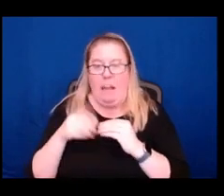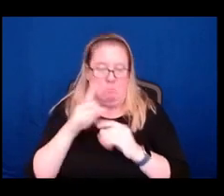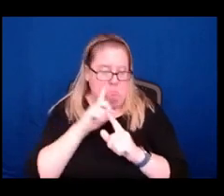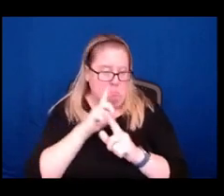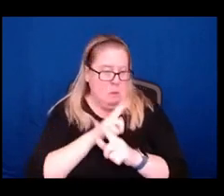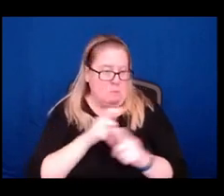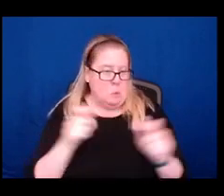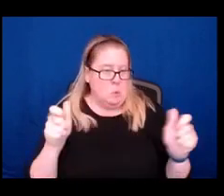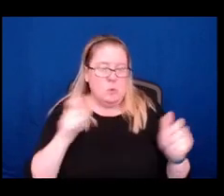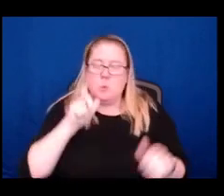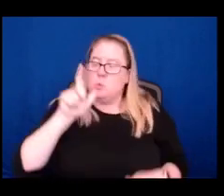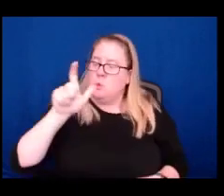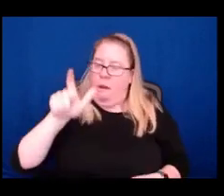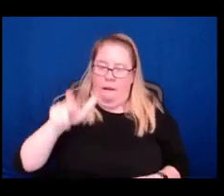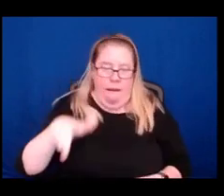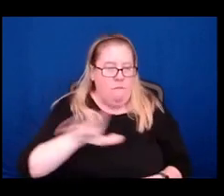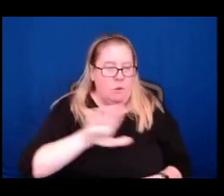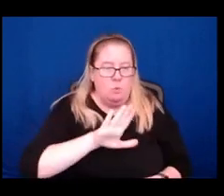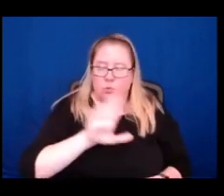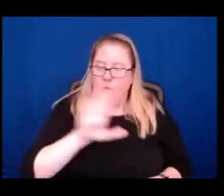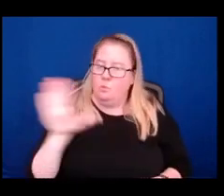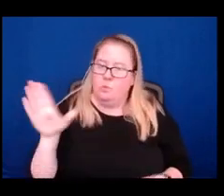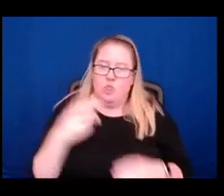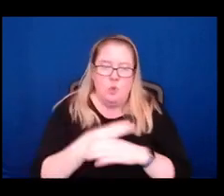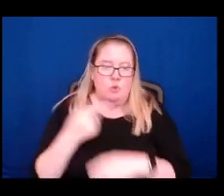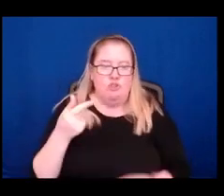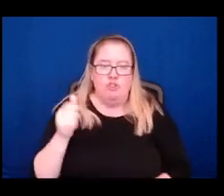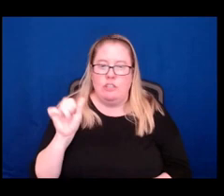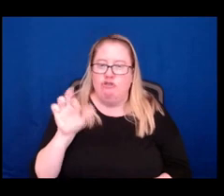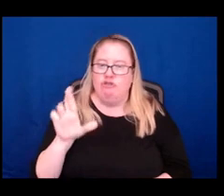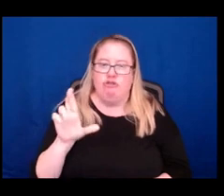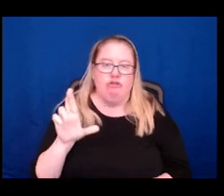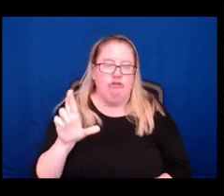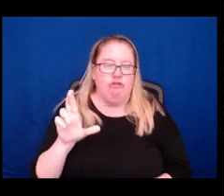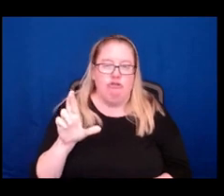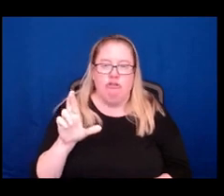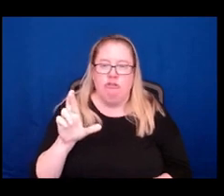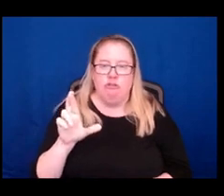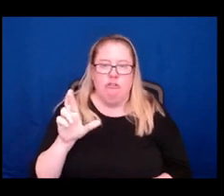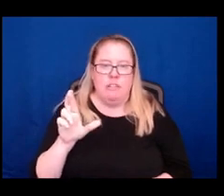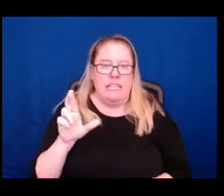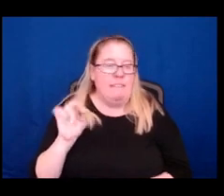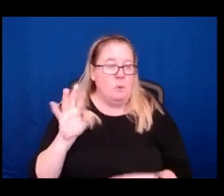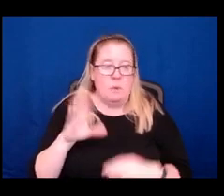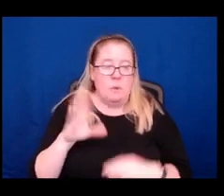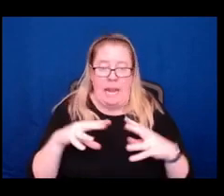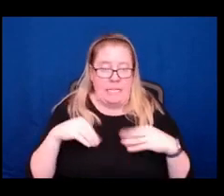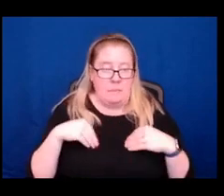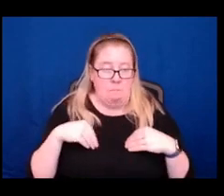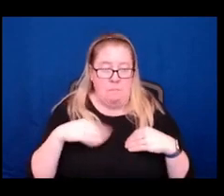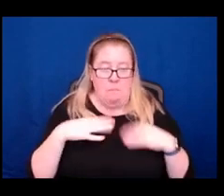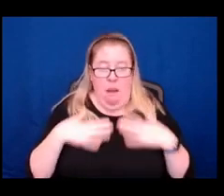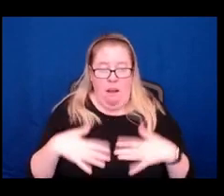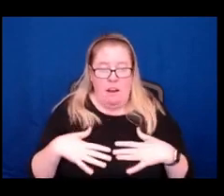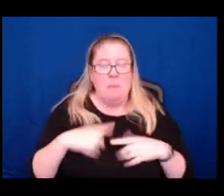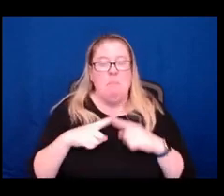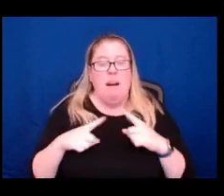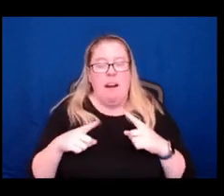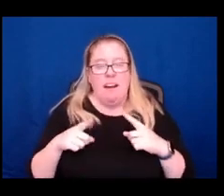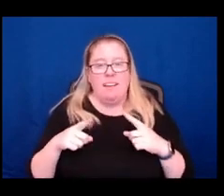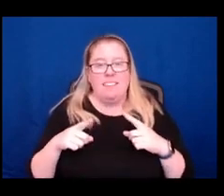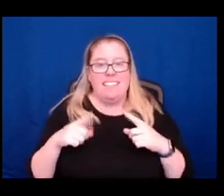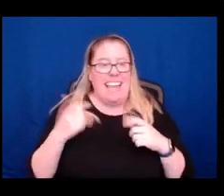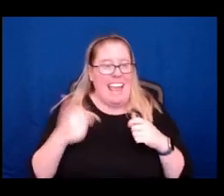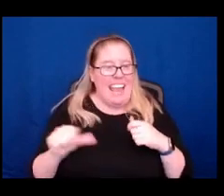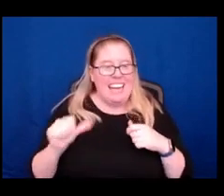to use ginger if you can't really take it. But I'll tell you, ladies, when you're fighting reproductive issues, adding